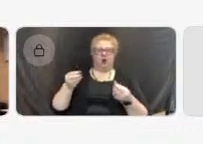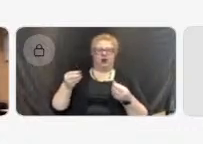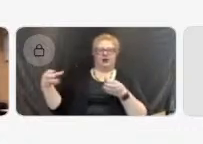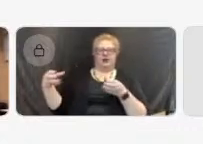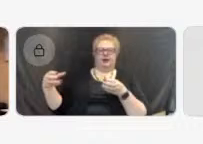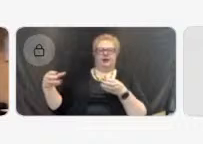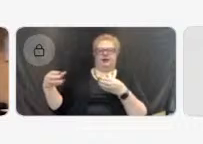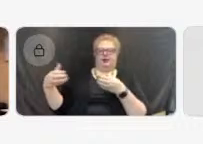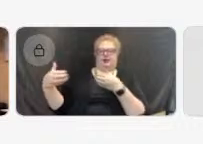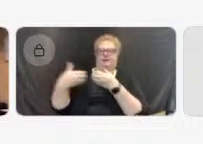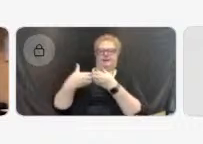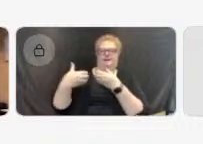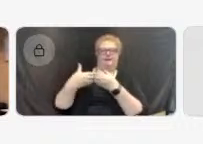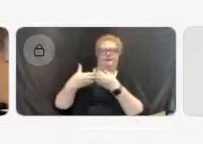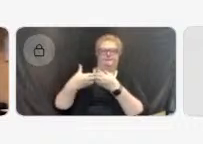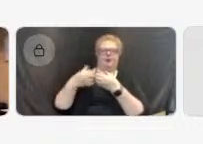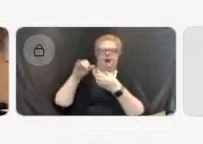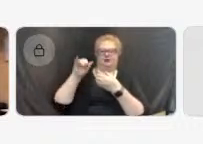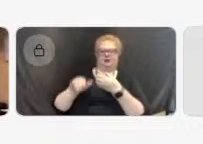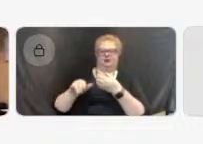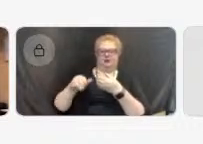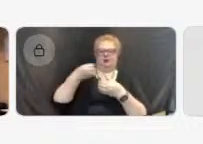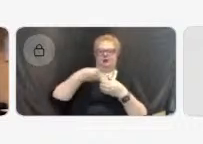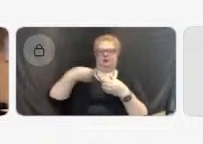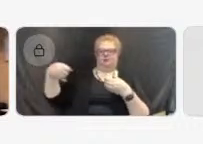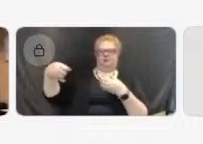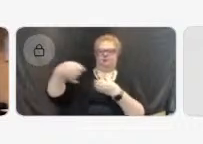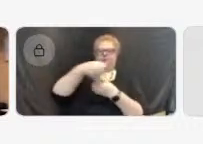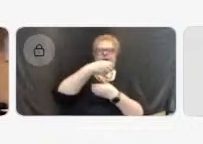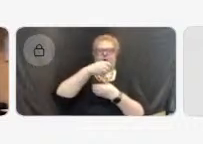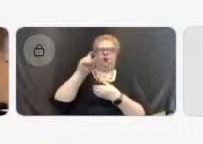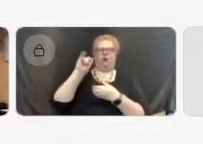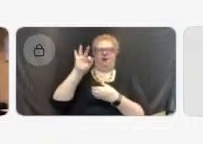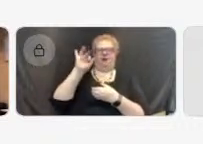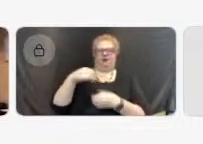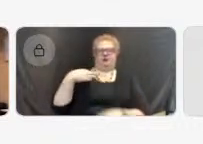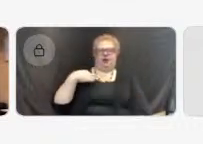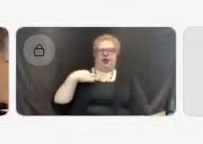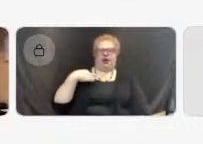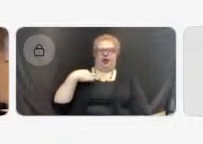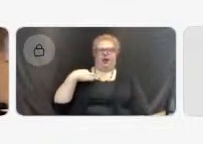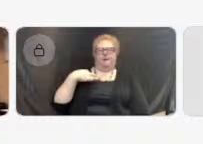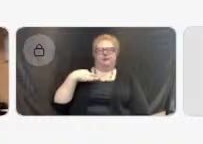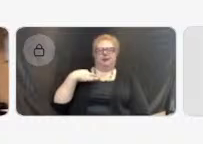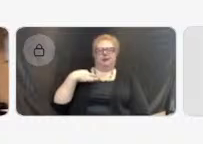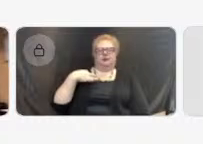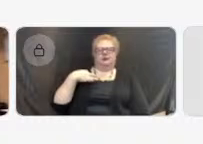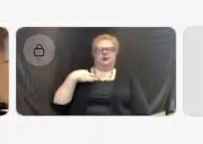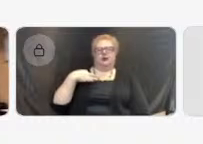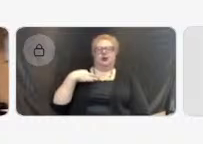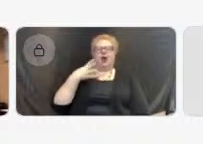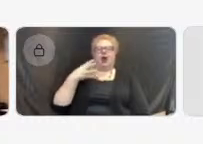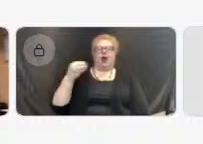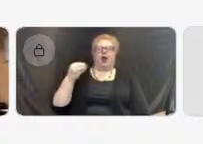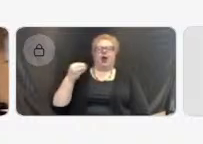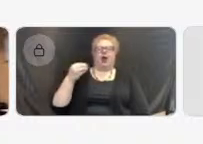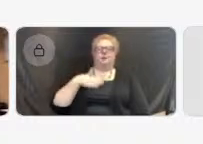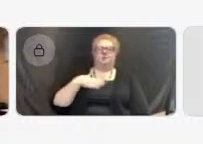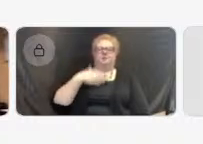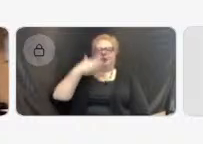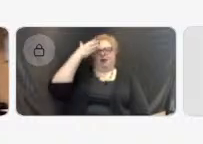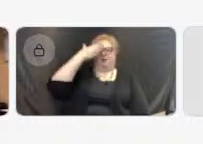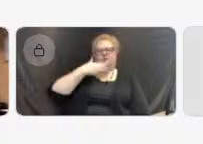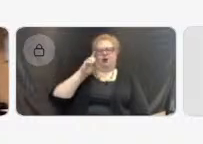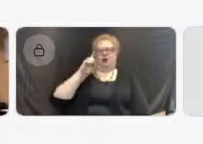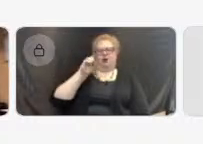abuts the boundary of these applicants' property from my front door all